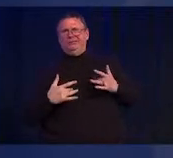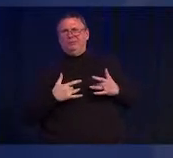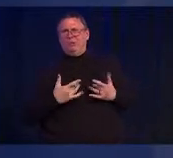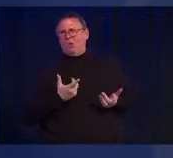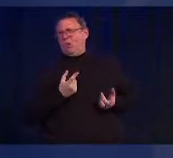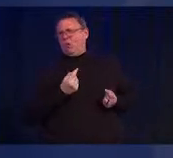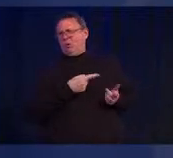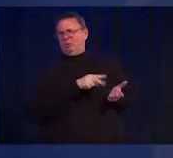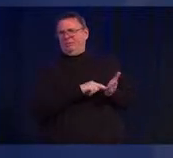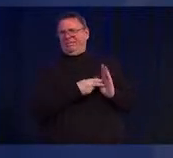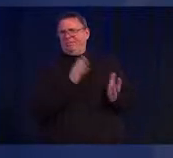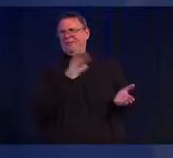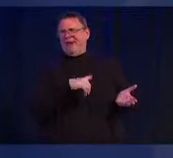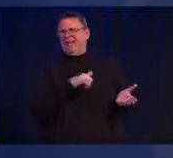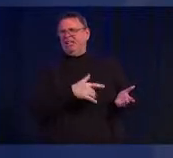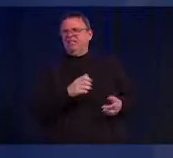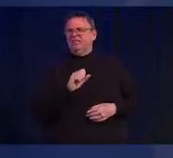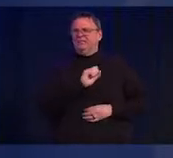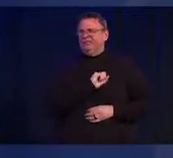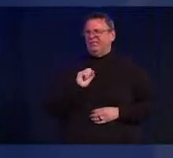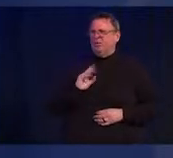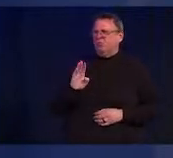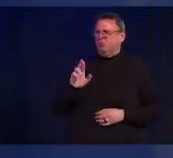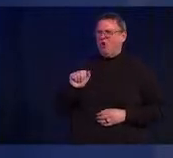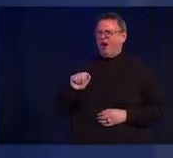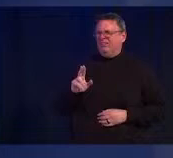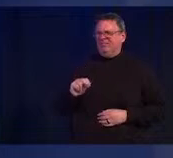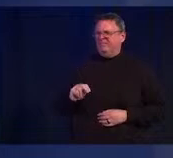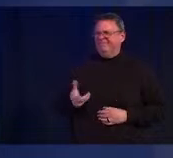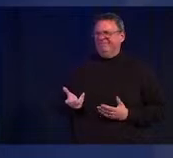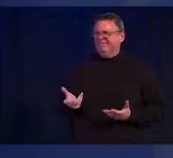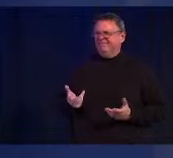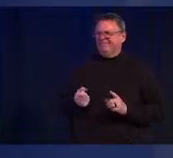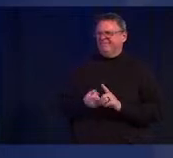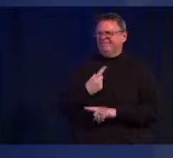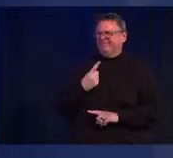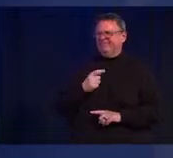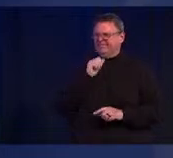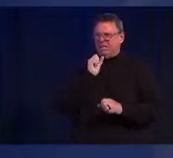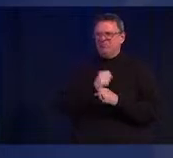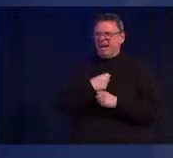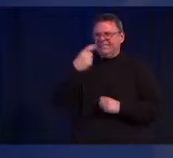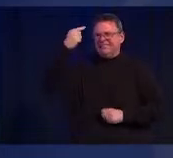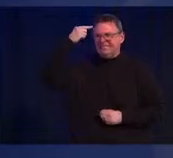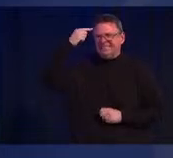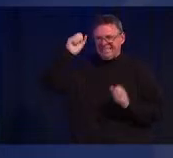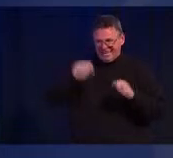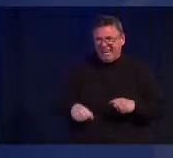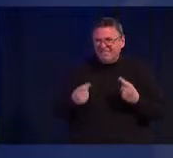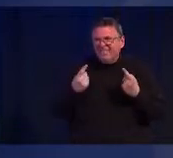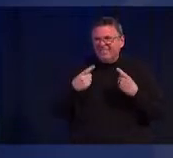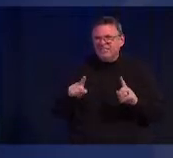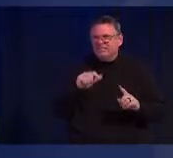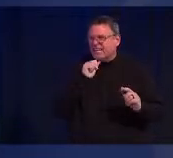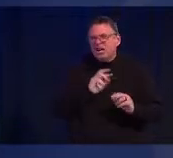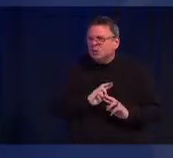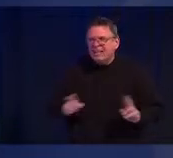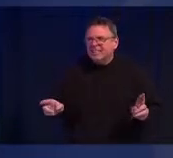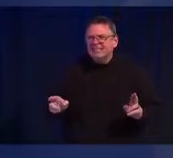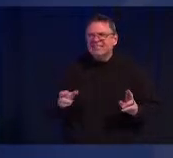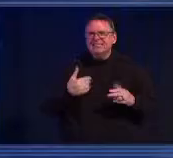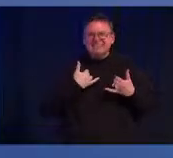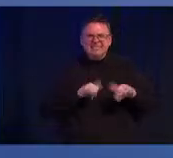from Senator Braun's team, because it's nonsensical, it is not doable, and it's not ready on day one, and we still don't have a